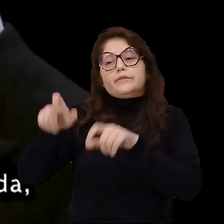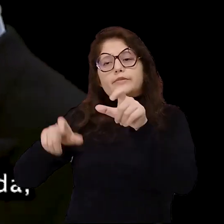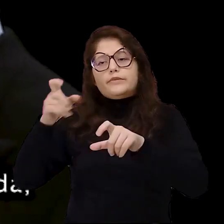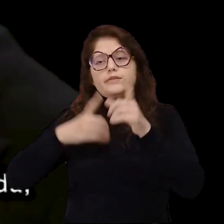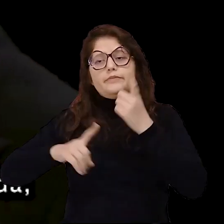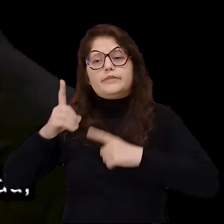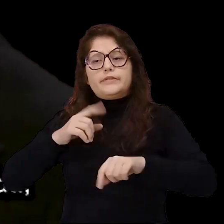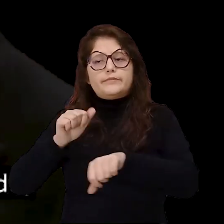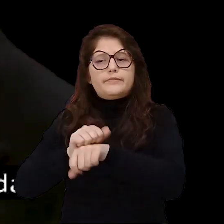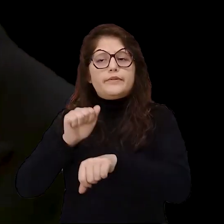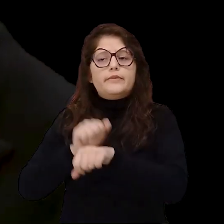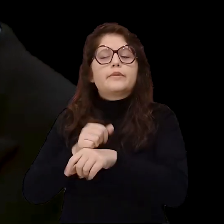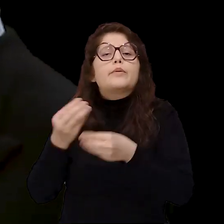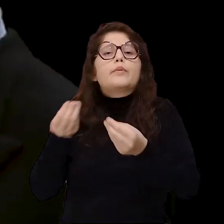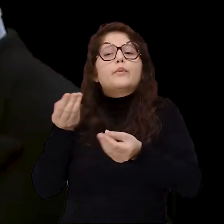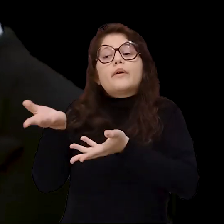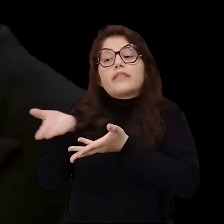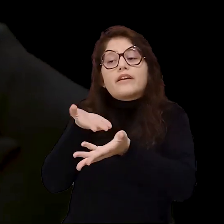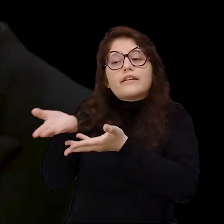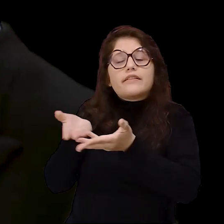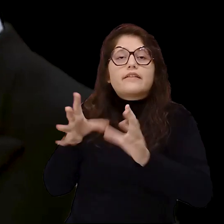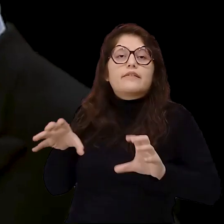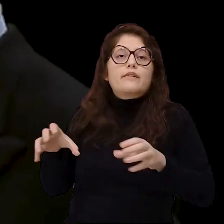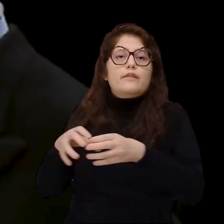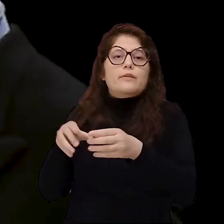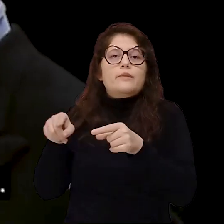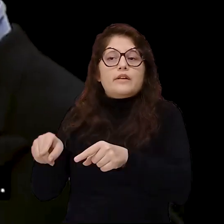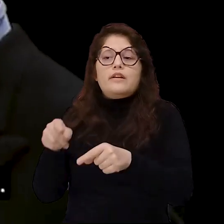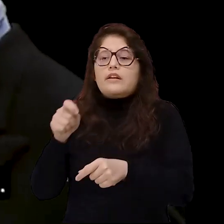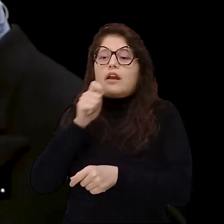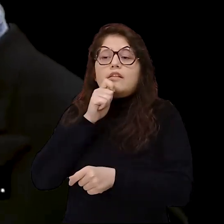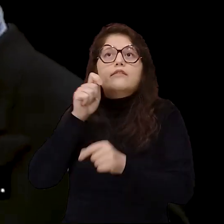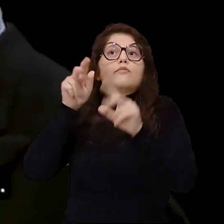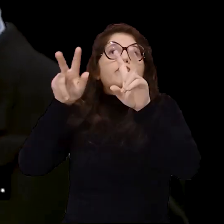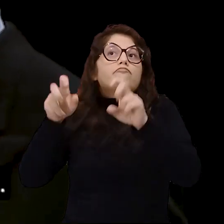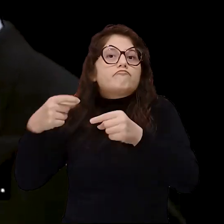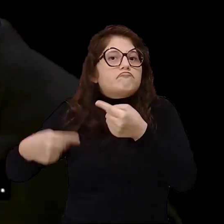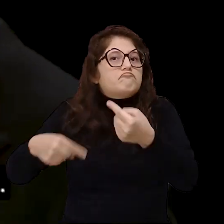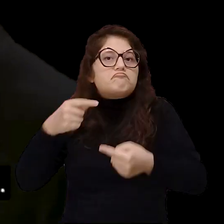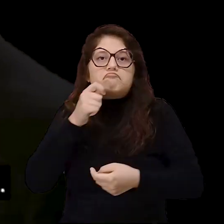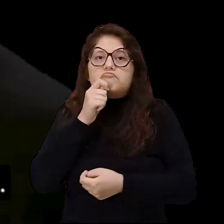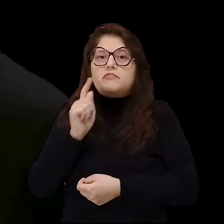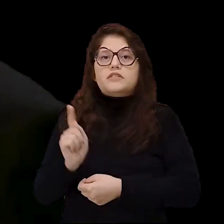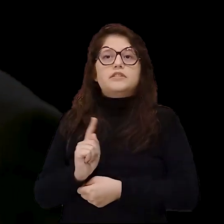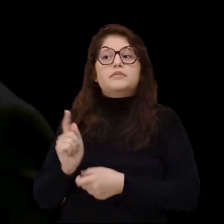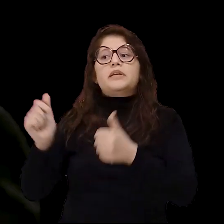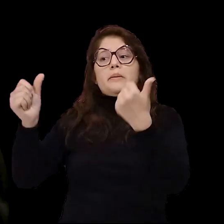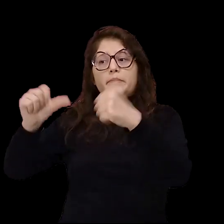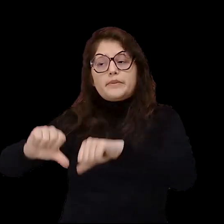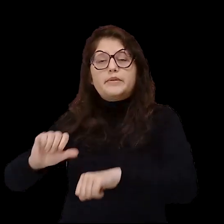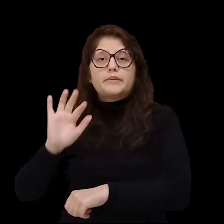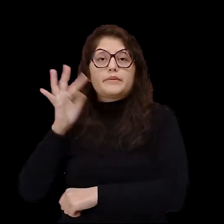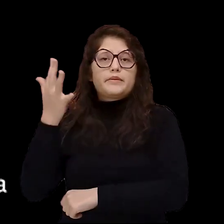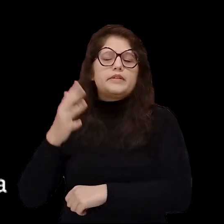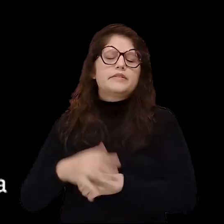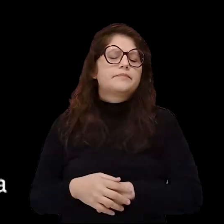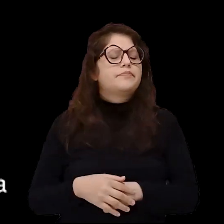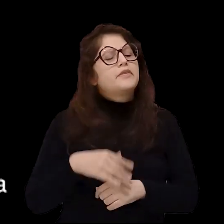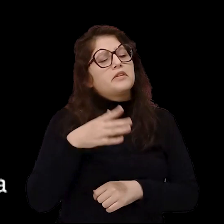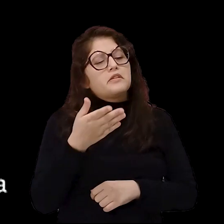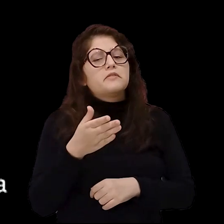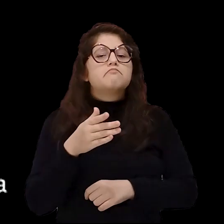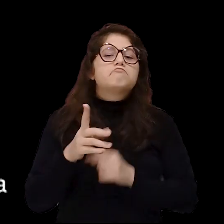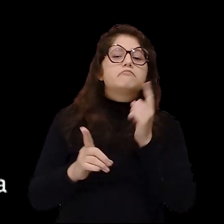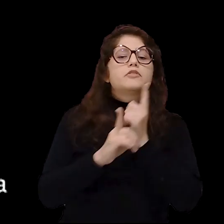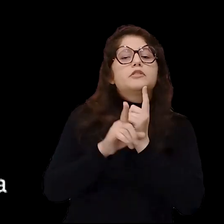picked up and that's not being treated and that's not being addressed. And it's a tragedy of a grand order. And so I found an academic who was